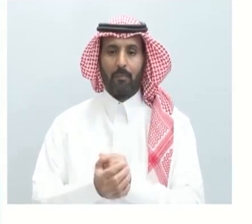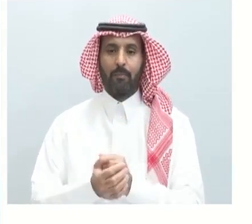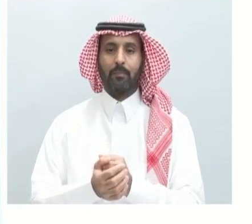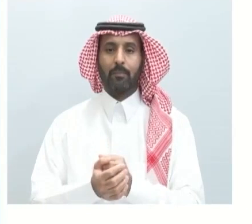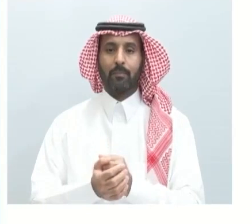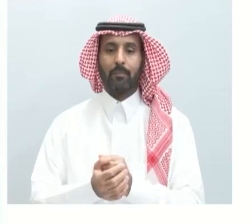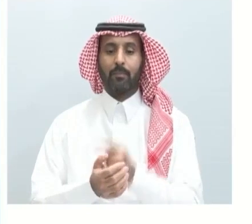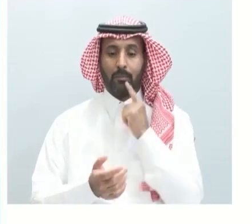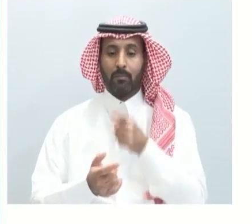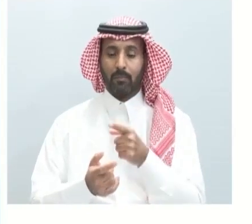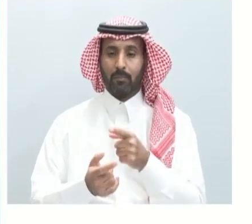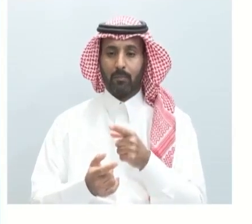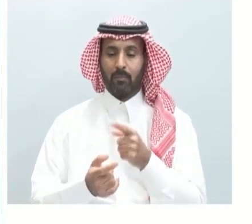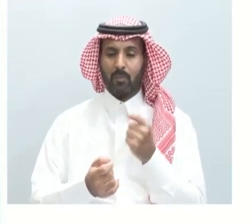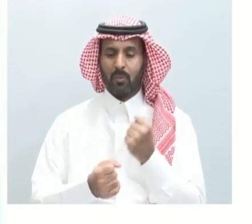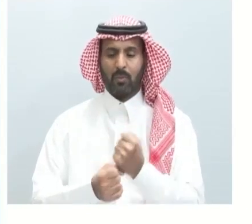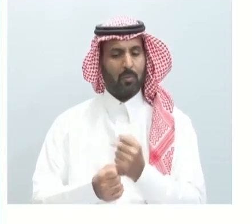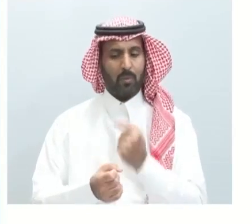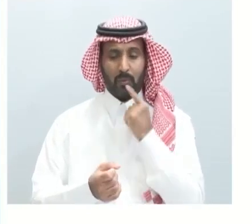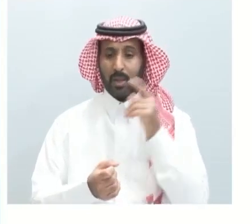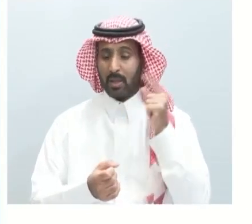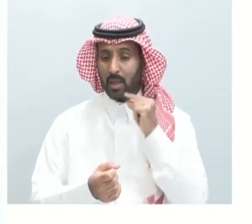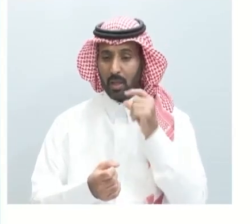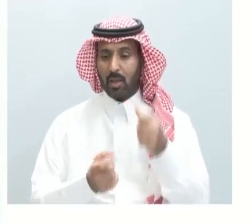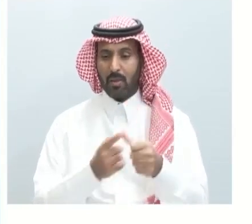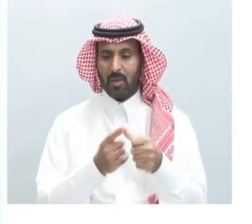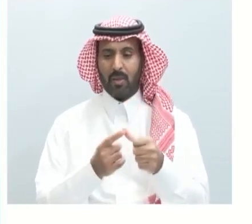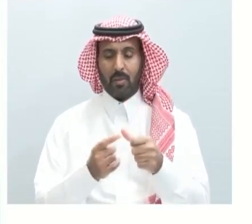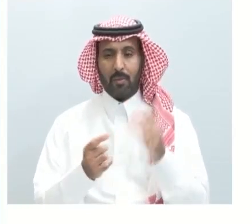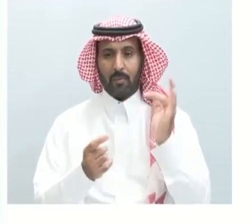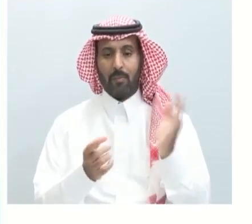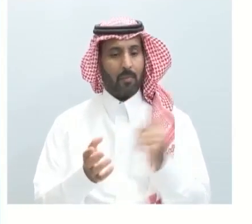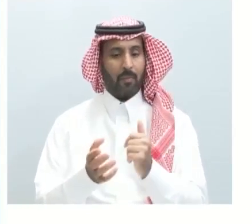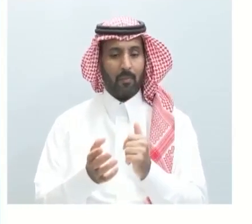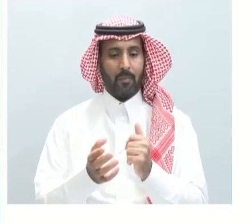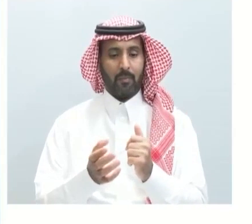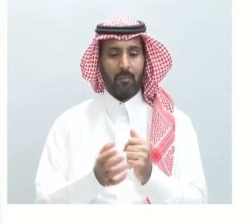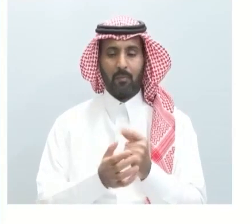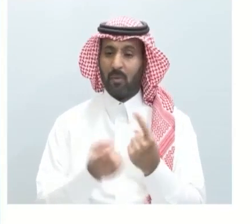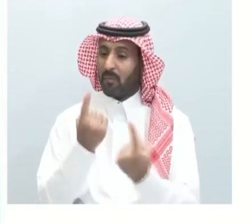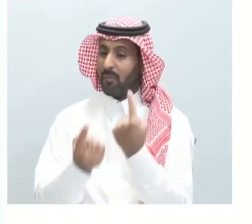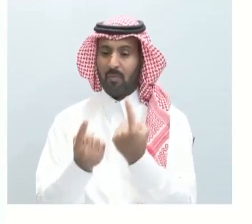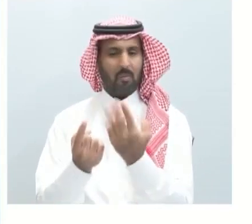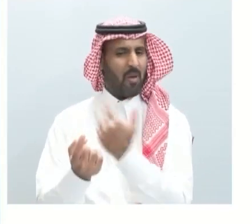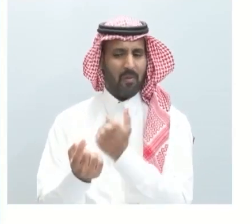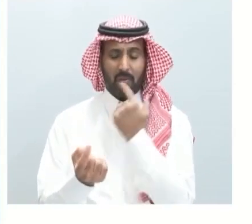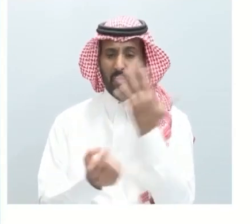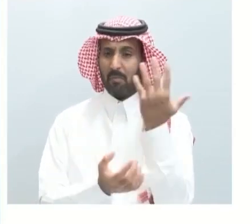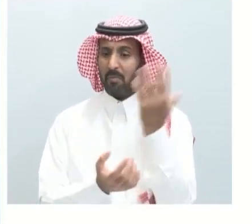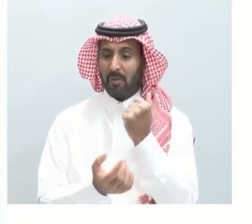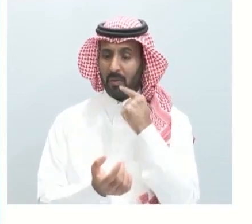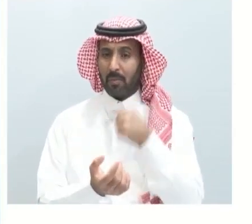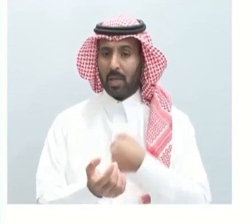a yes this is an easy one a green thumb so nothing grows in my garden I don't have the Green